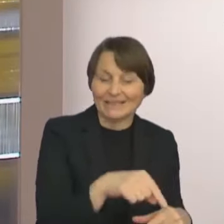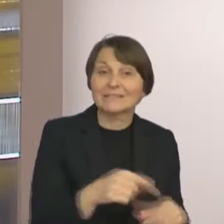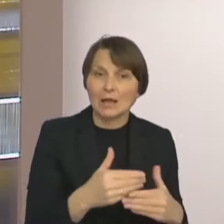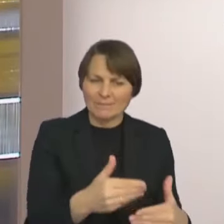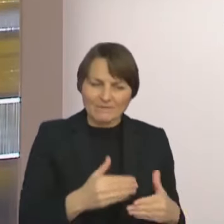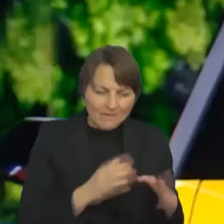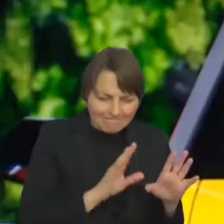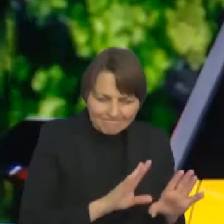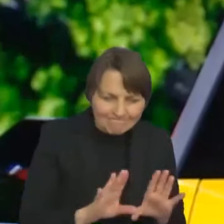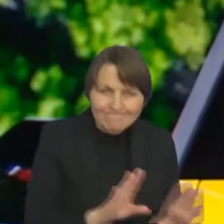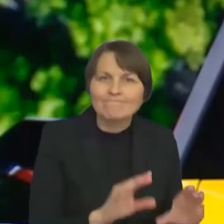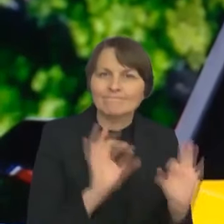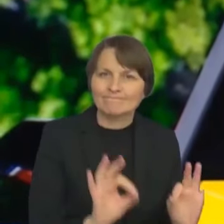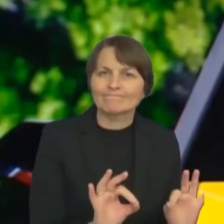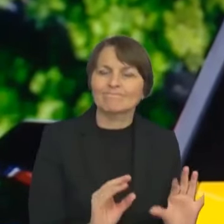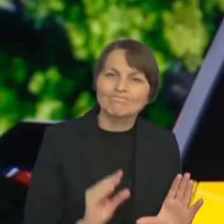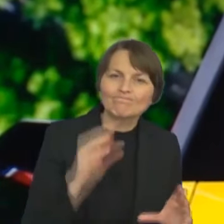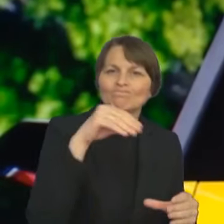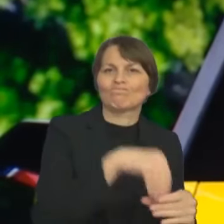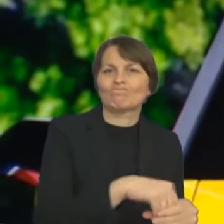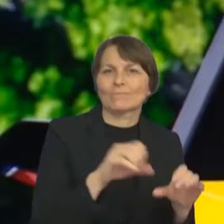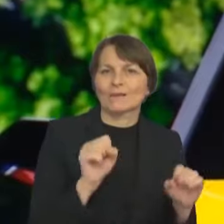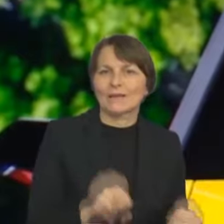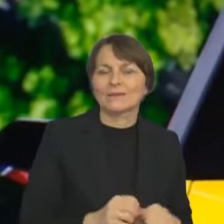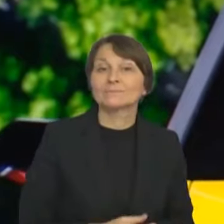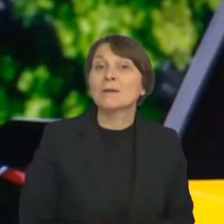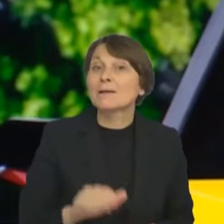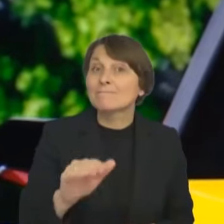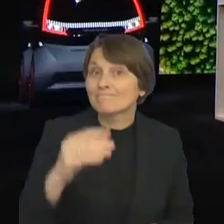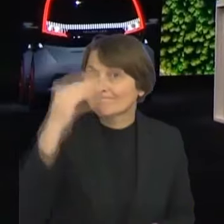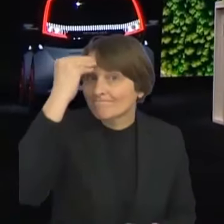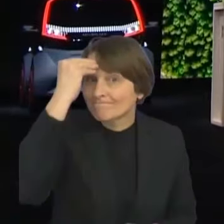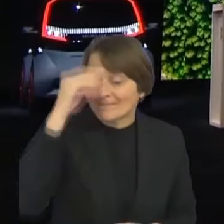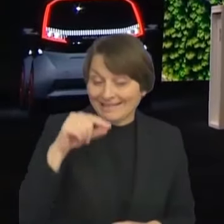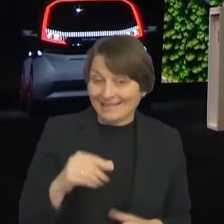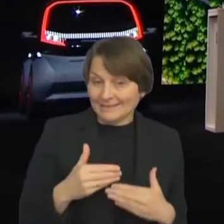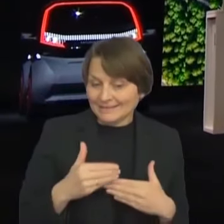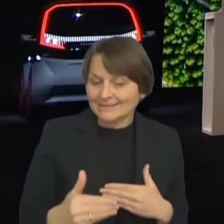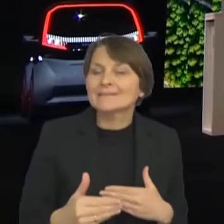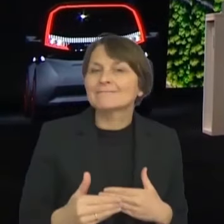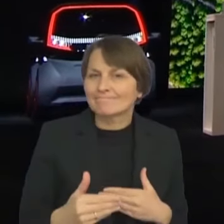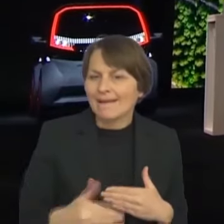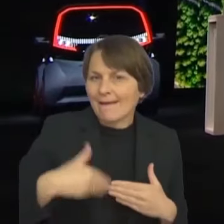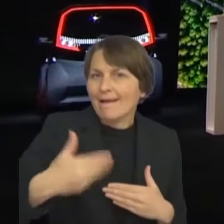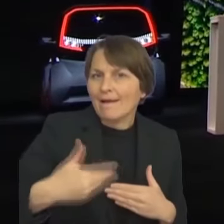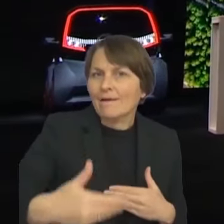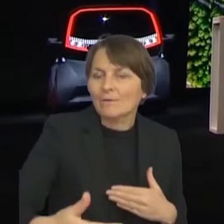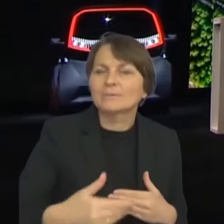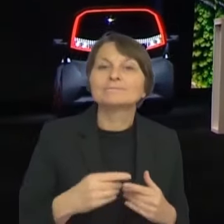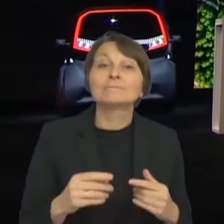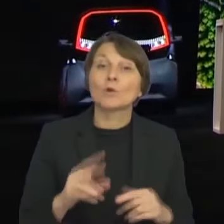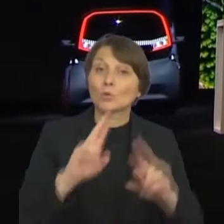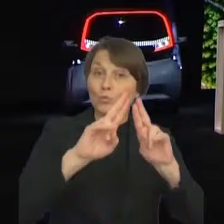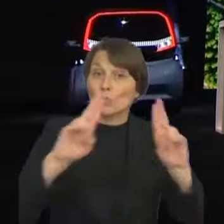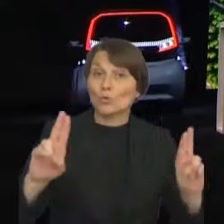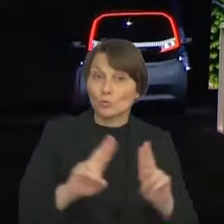that in this whole discussion and the setting up of the leader-follower system, Renault has the